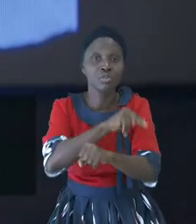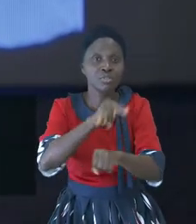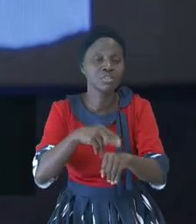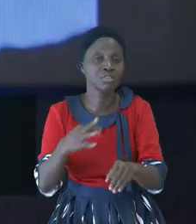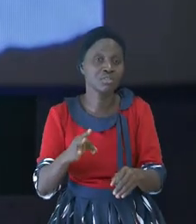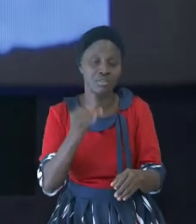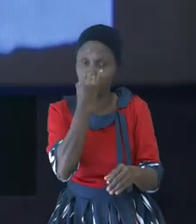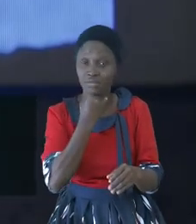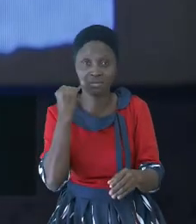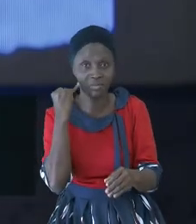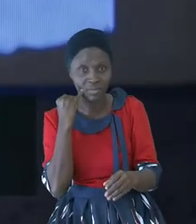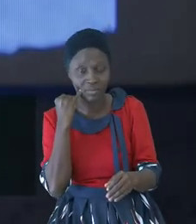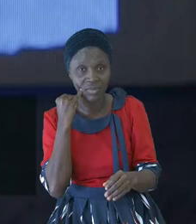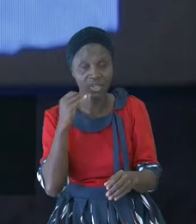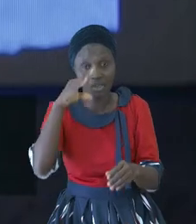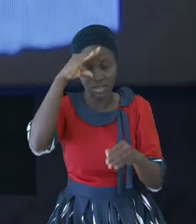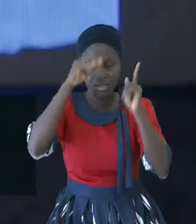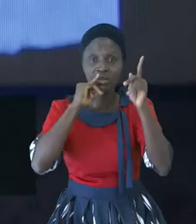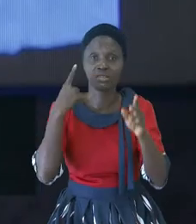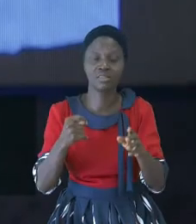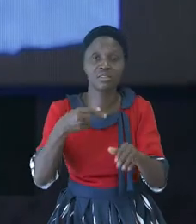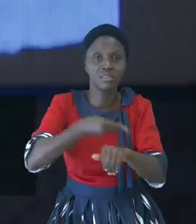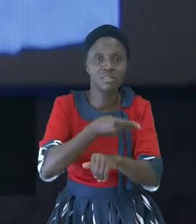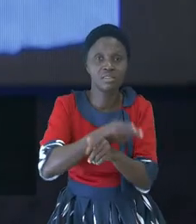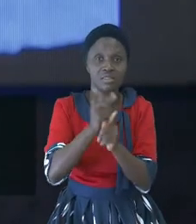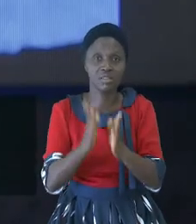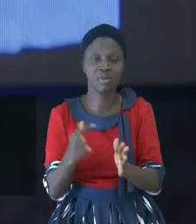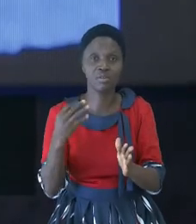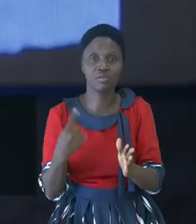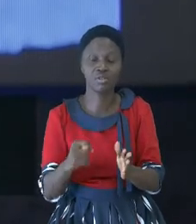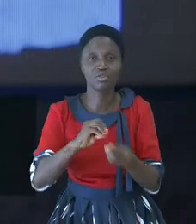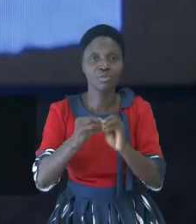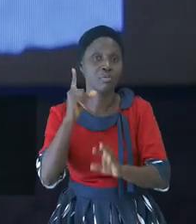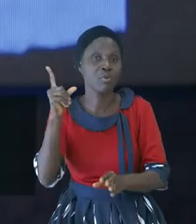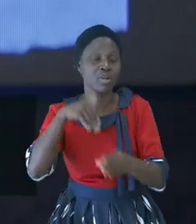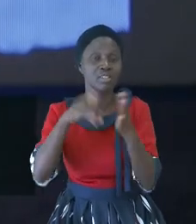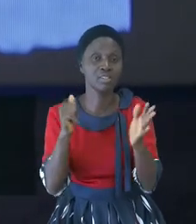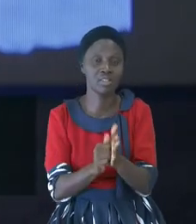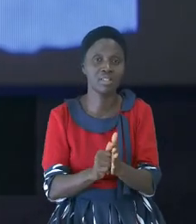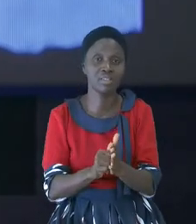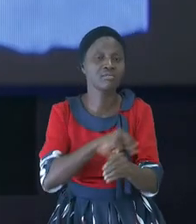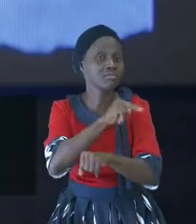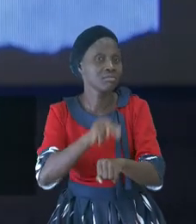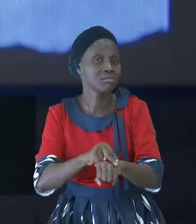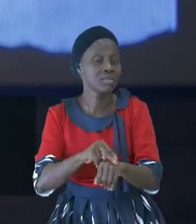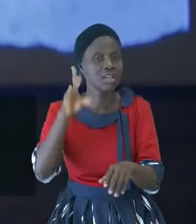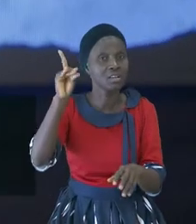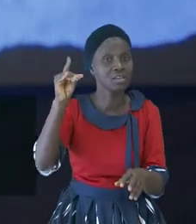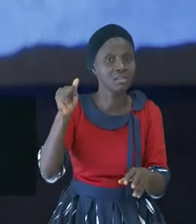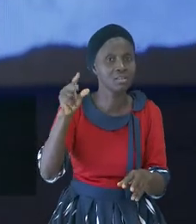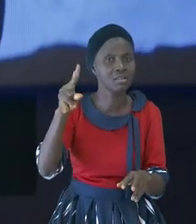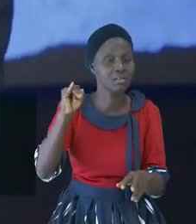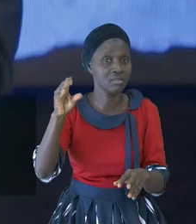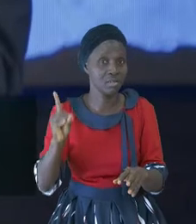Israel, if the shepherd of the number one in that nation, David at that time, if he's the shepherd of